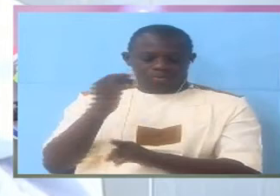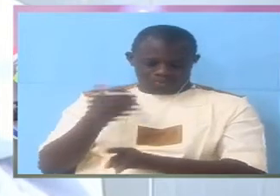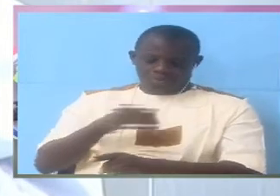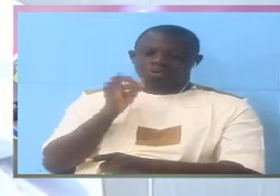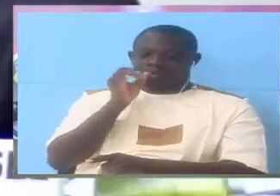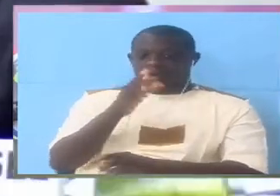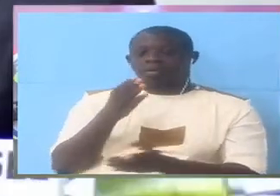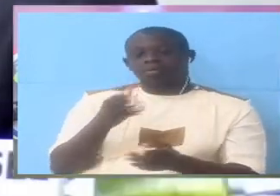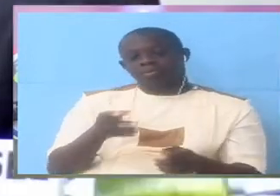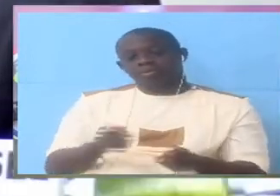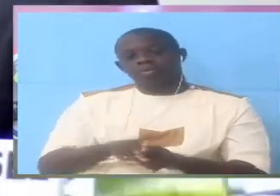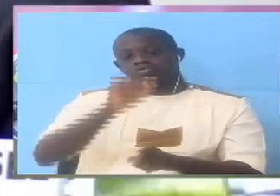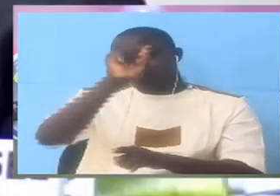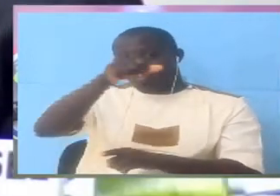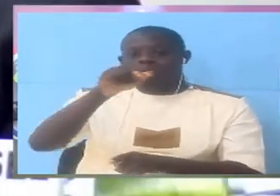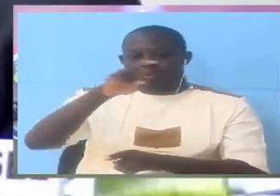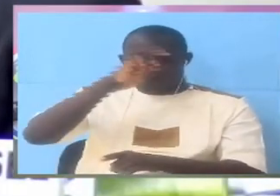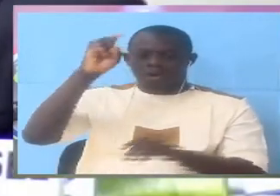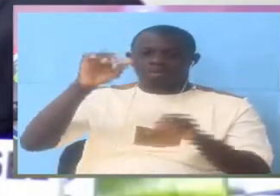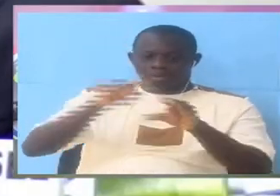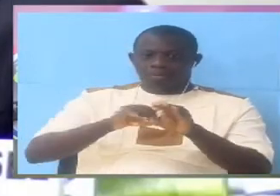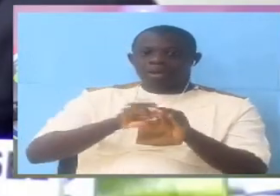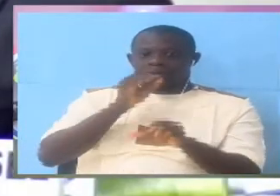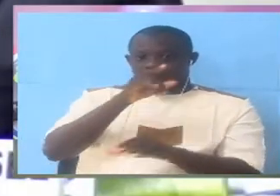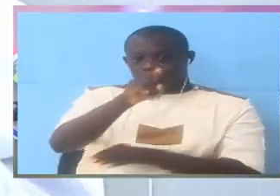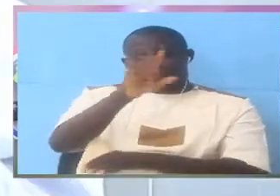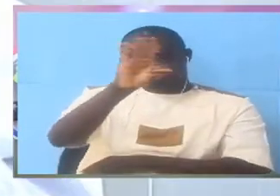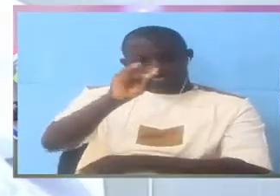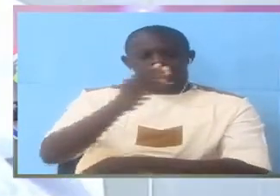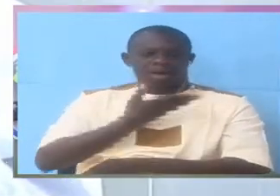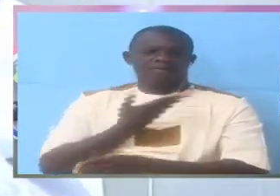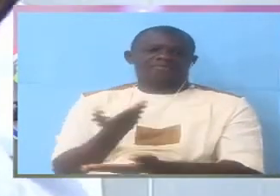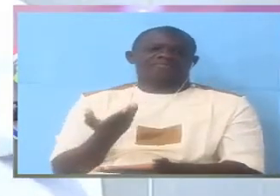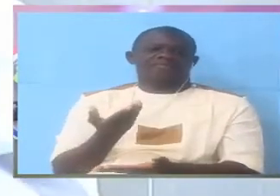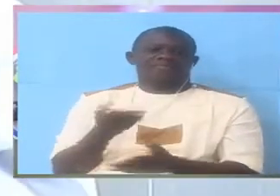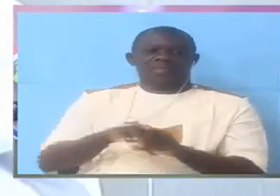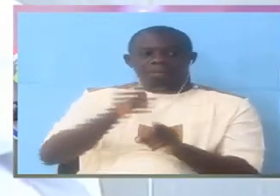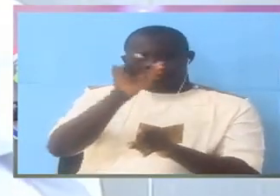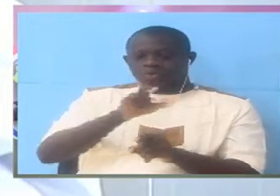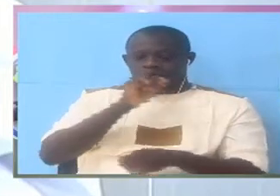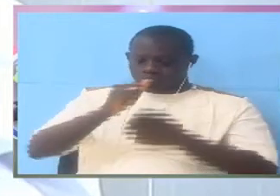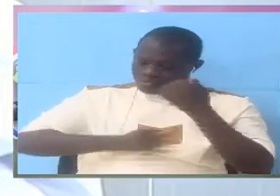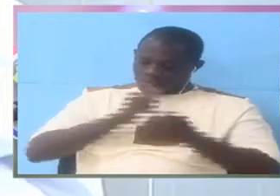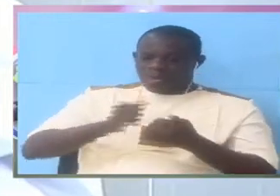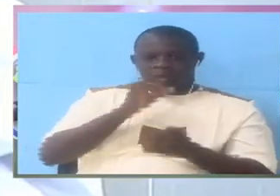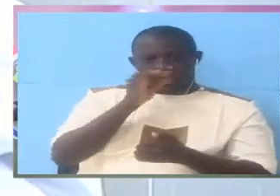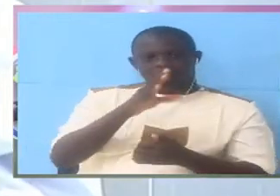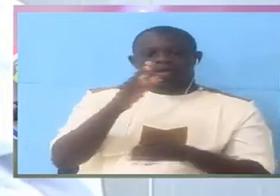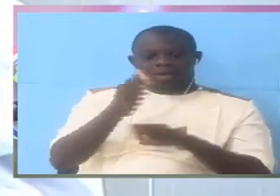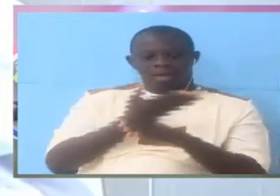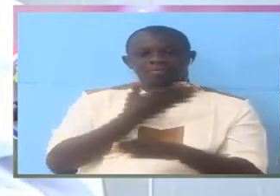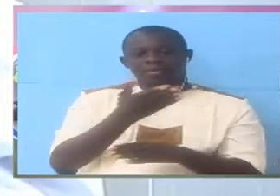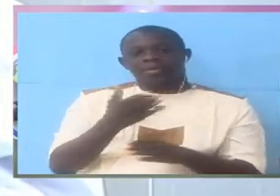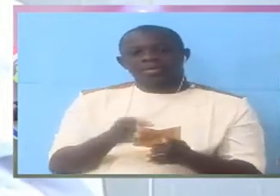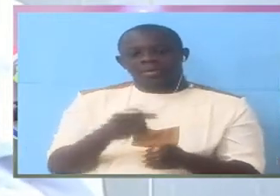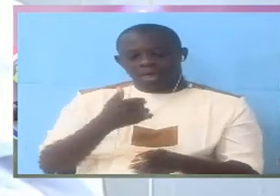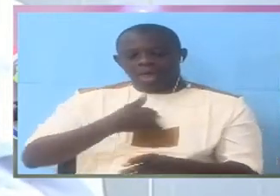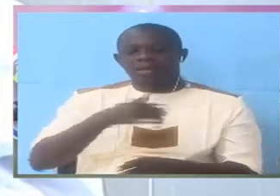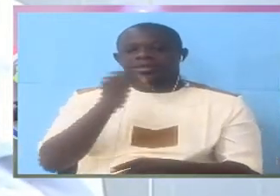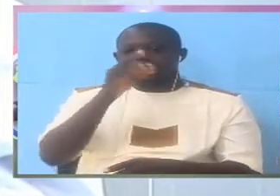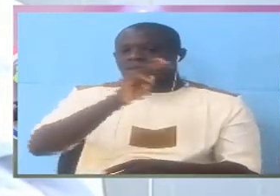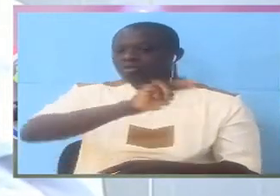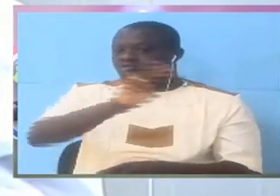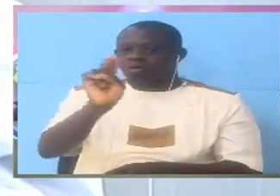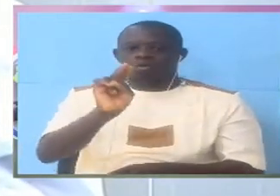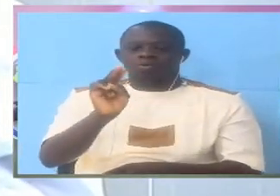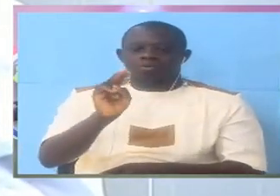Your colleague said you did it, and the victim said you did it. This is what I'm saying. They said. Yeah, but I'm saying no. Well,